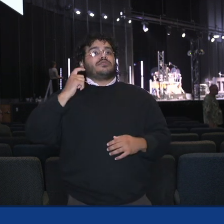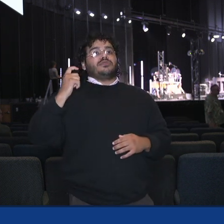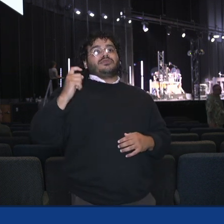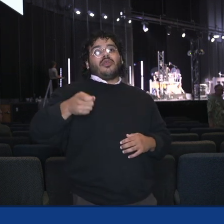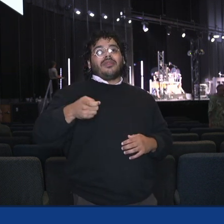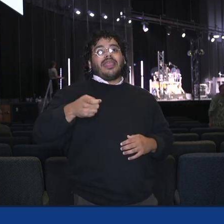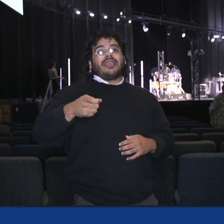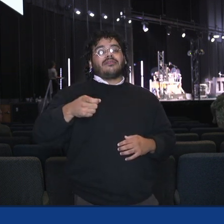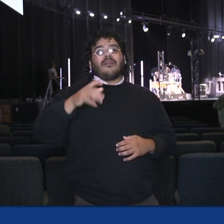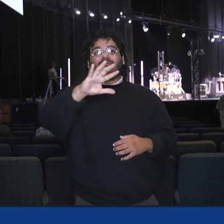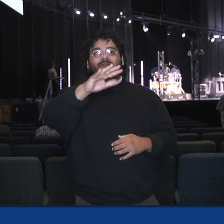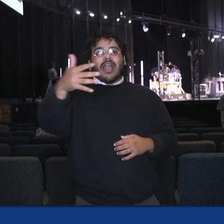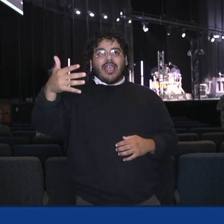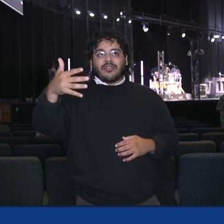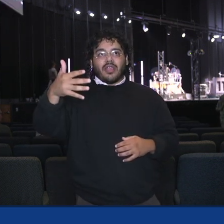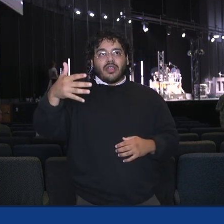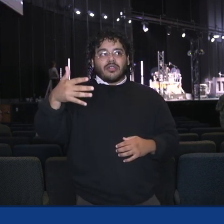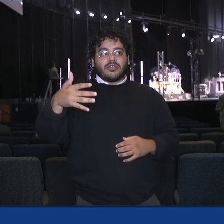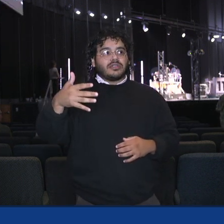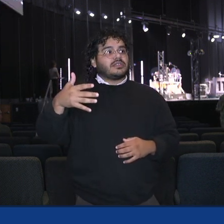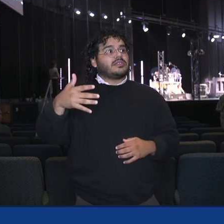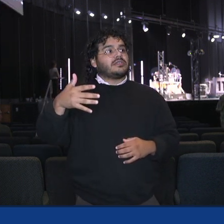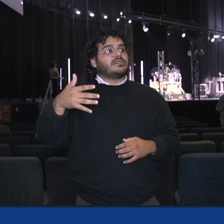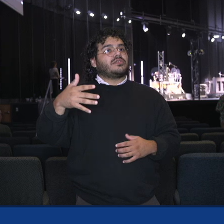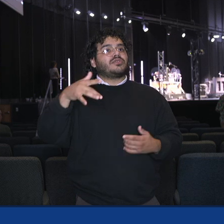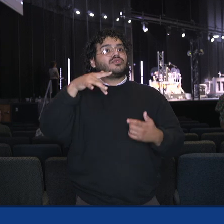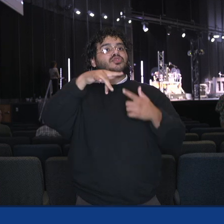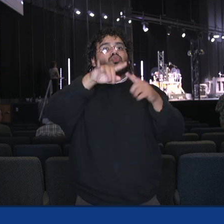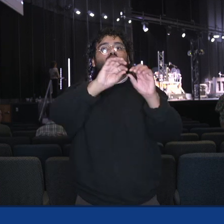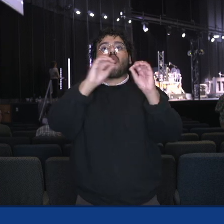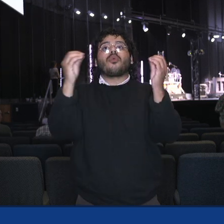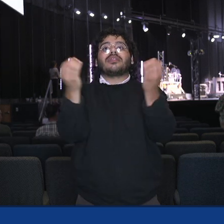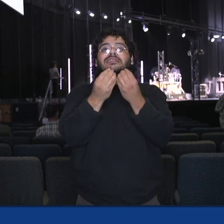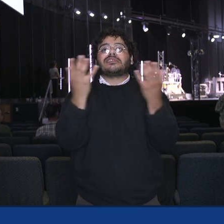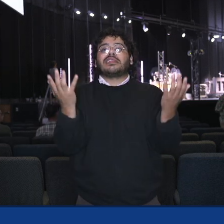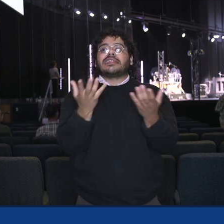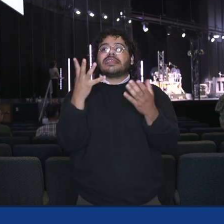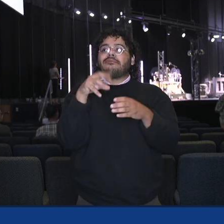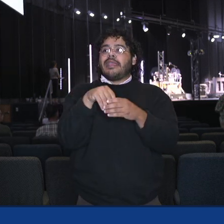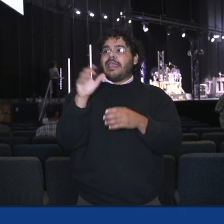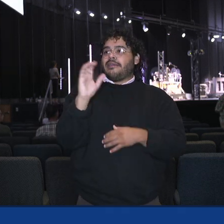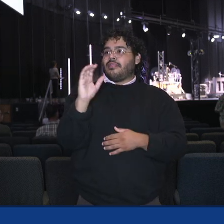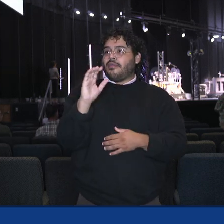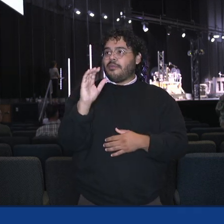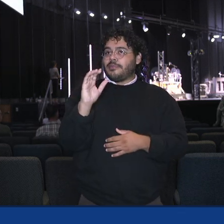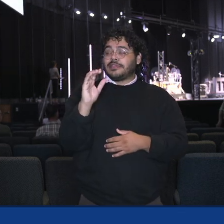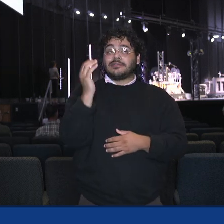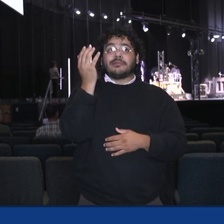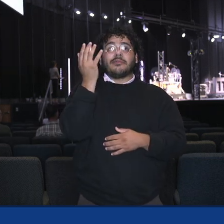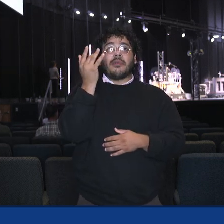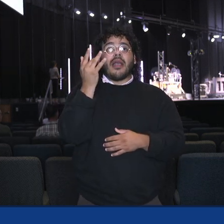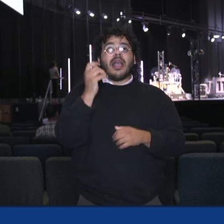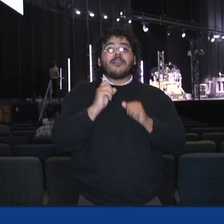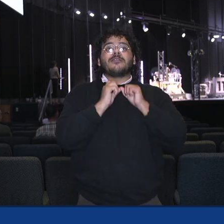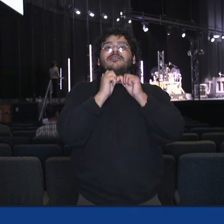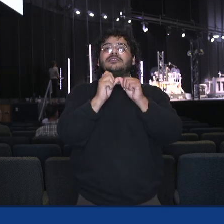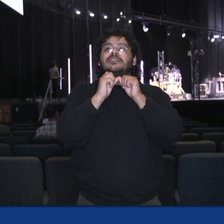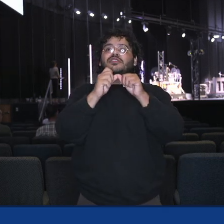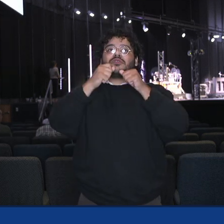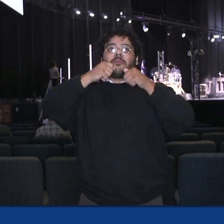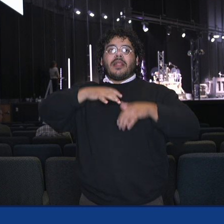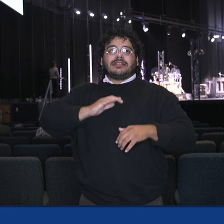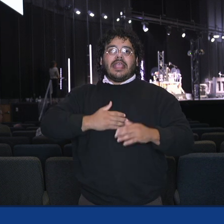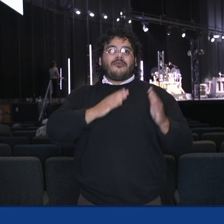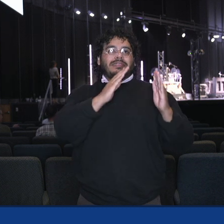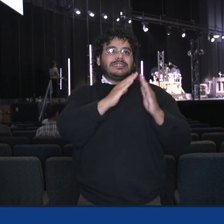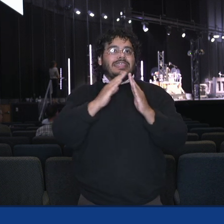$5 to an organization here in Columbus, to further be a blessing to our city, a friend to our